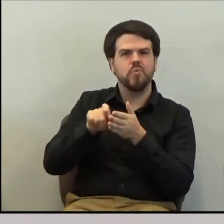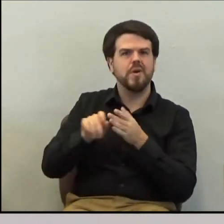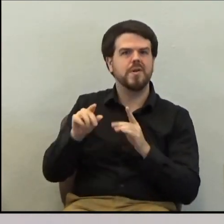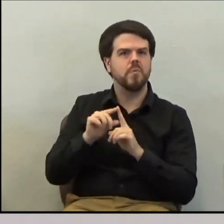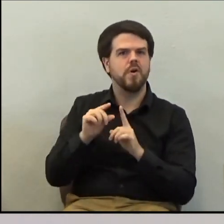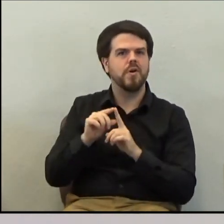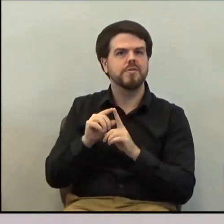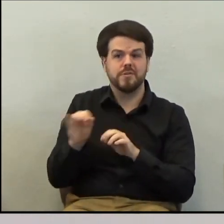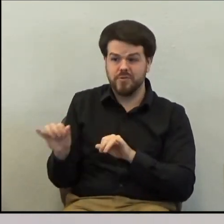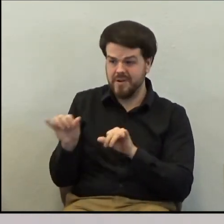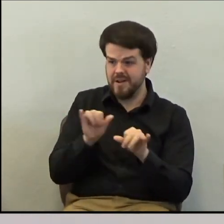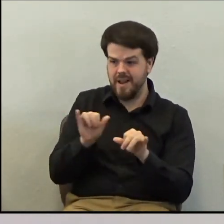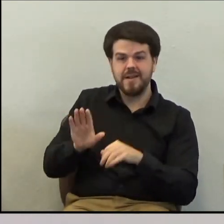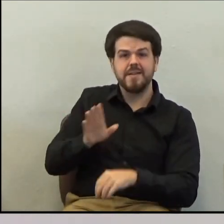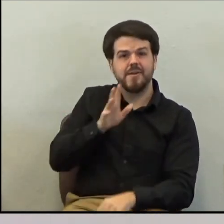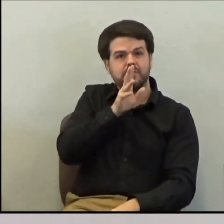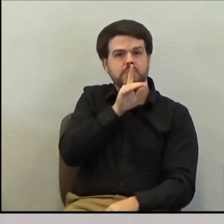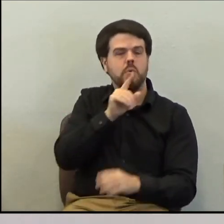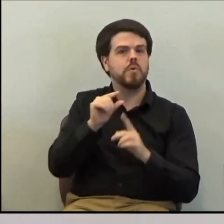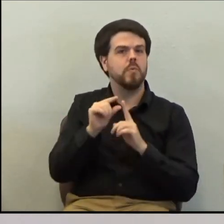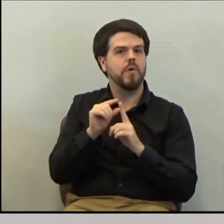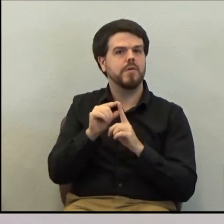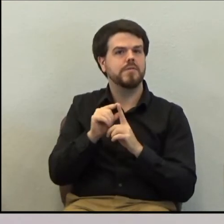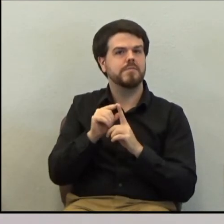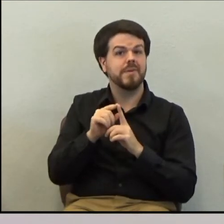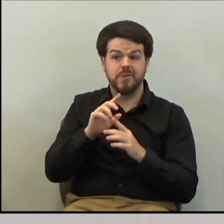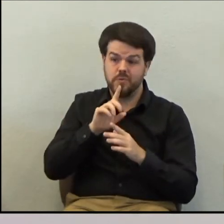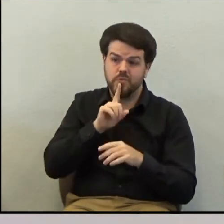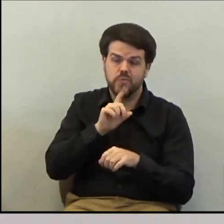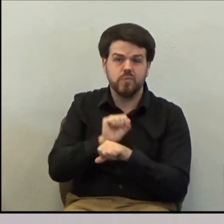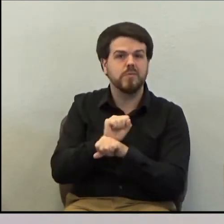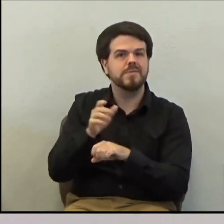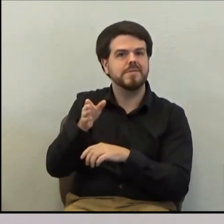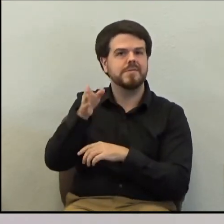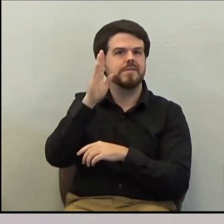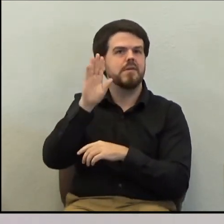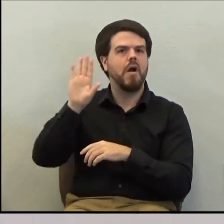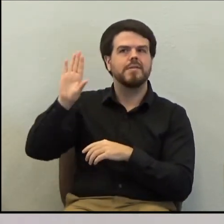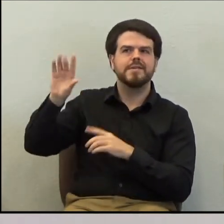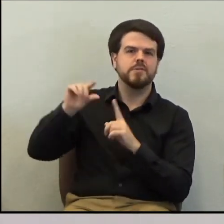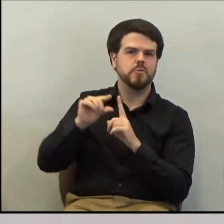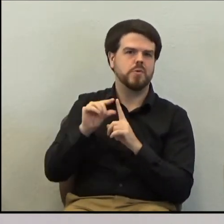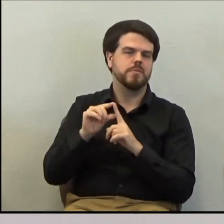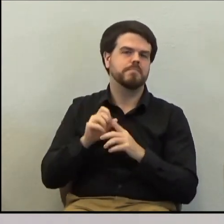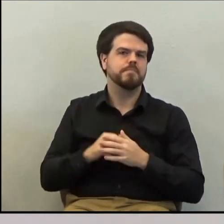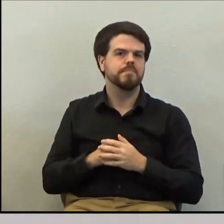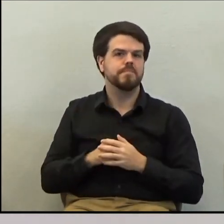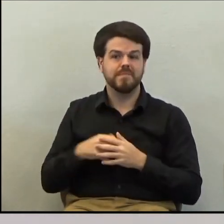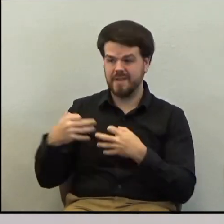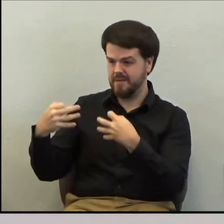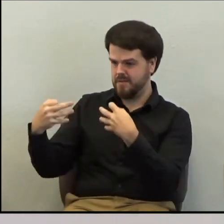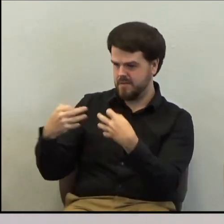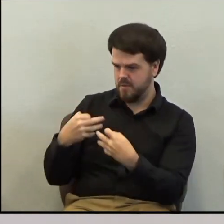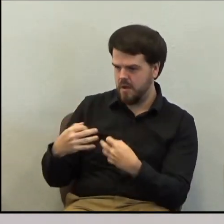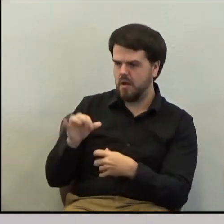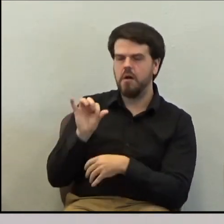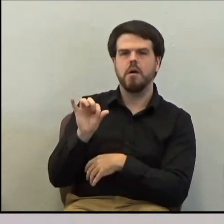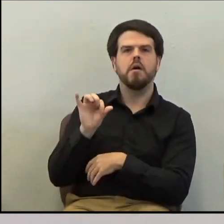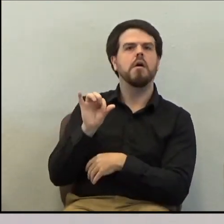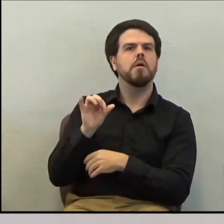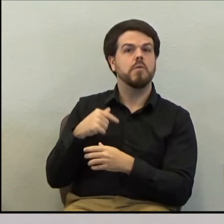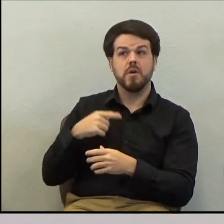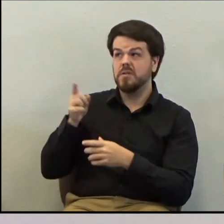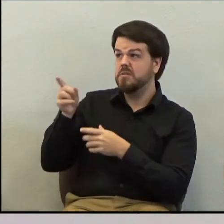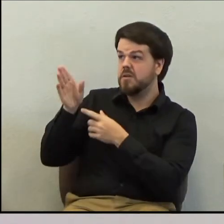words, like their spoken words, are God's words. They tell us everything that God wants us to